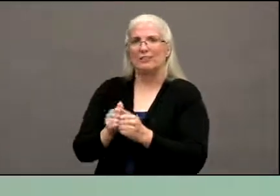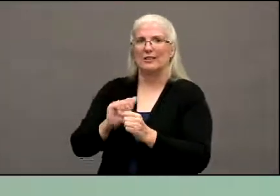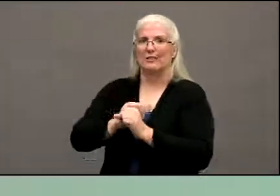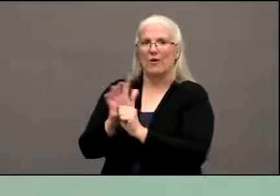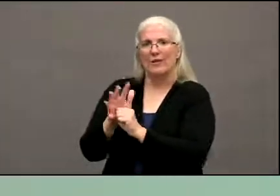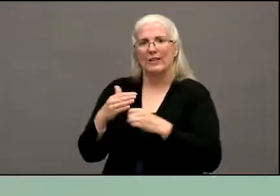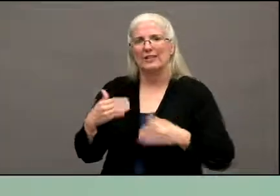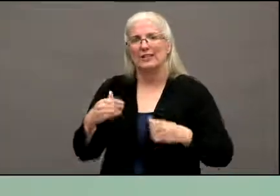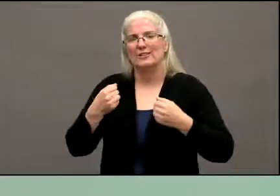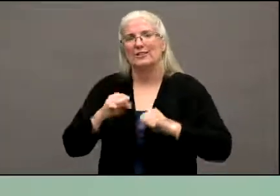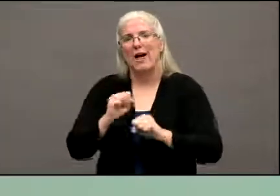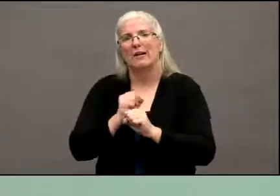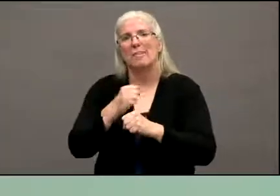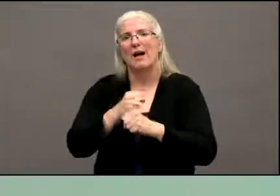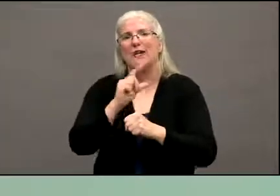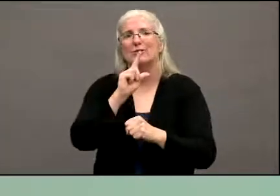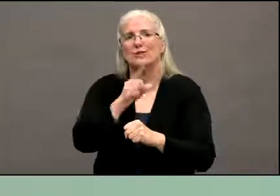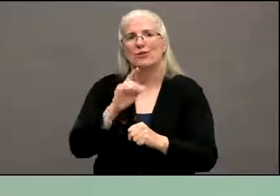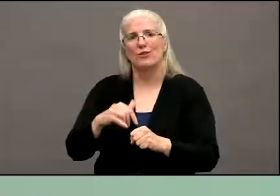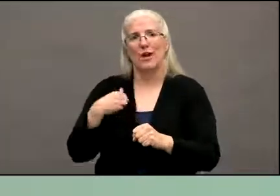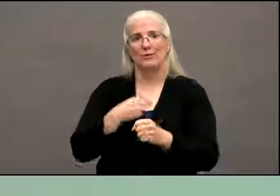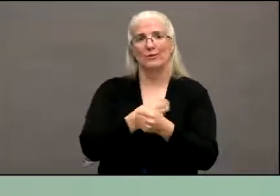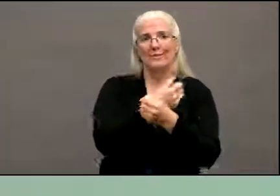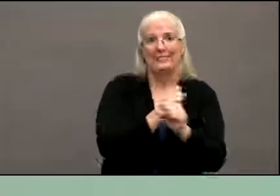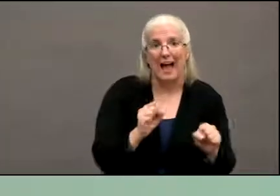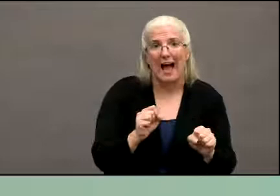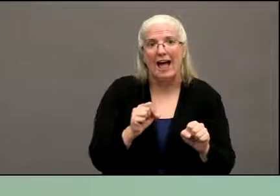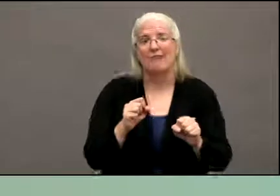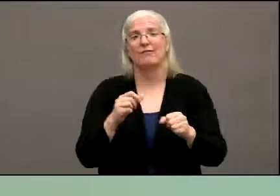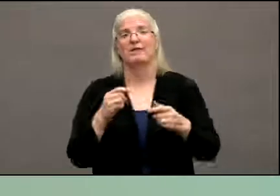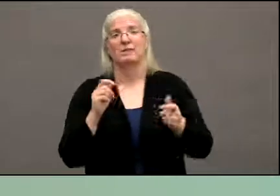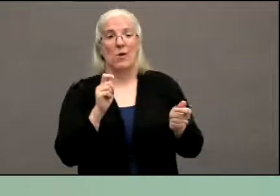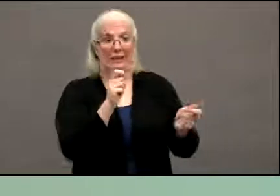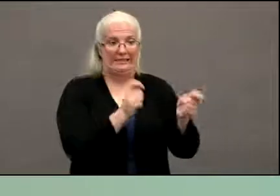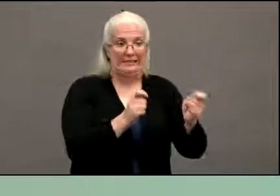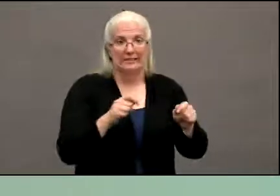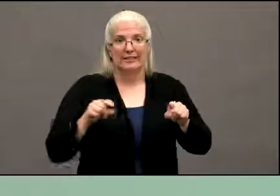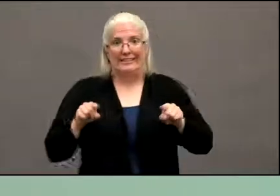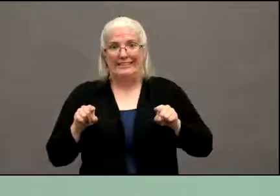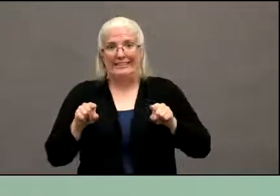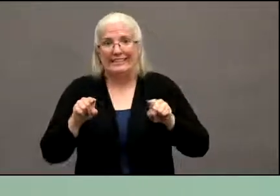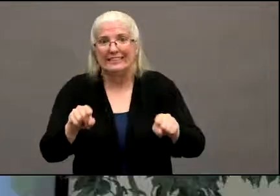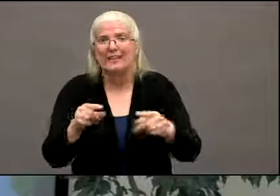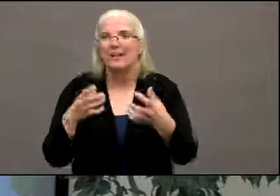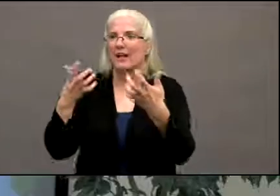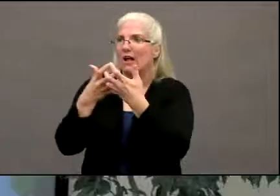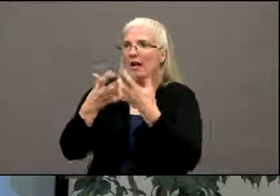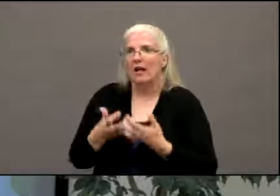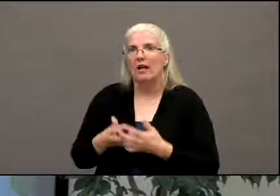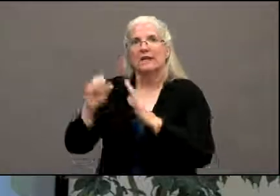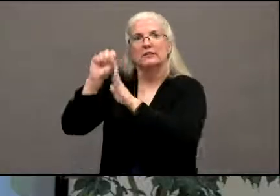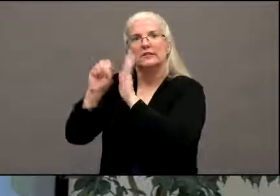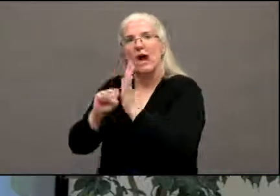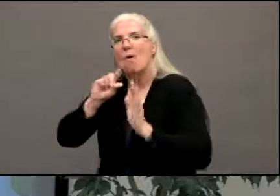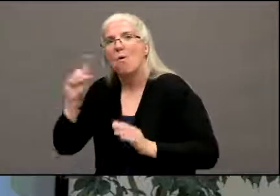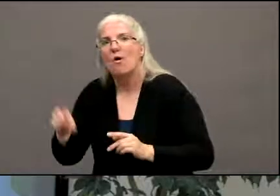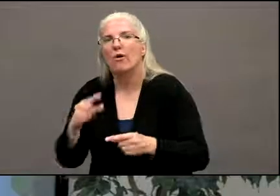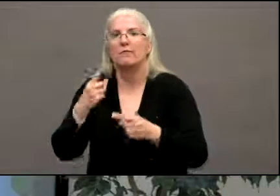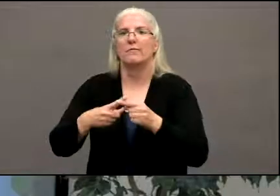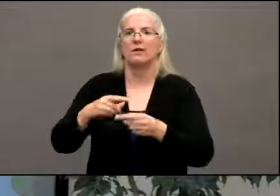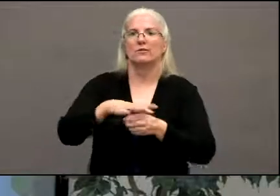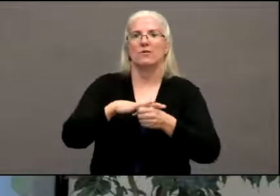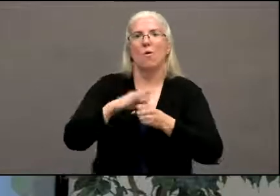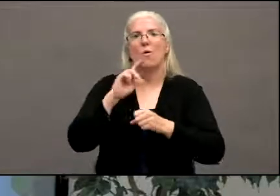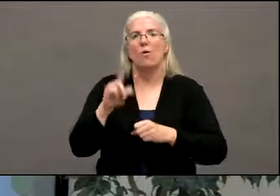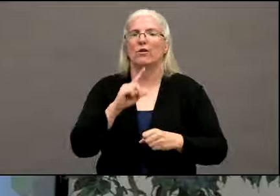in our community, with all the different orders that have come through, and so I just really want to appreciate you all out there. Yeah, so let's